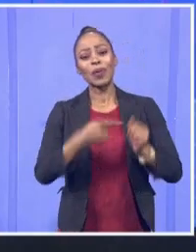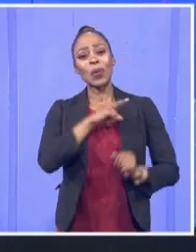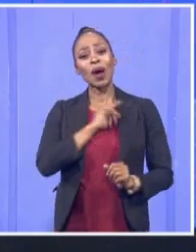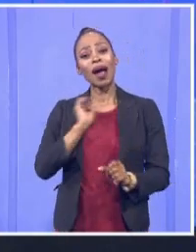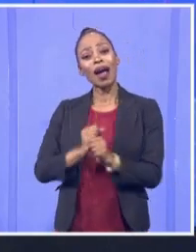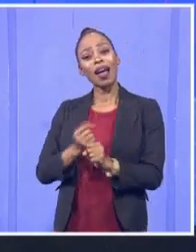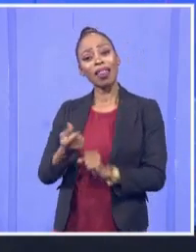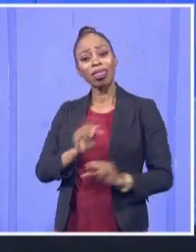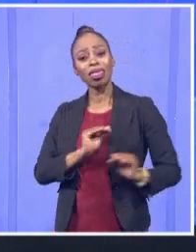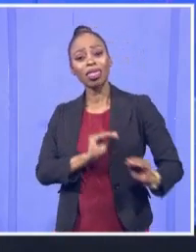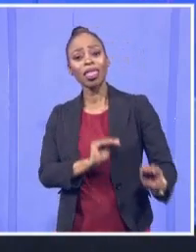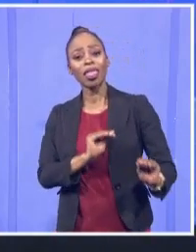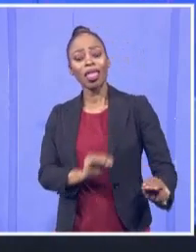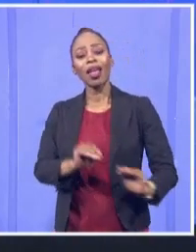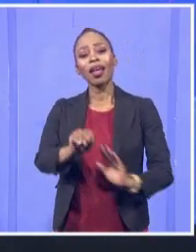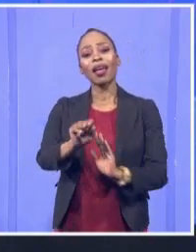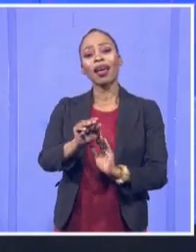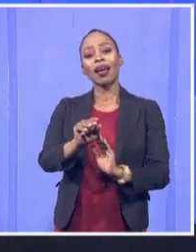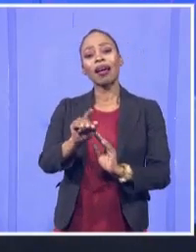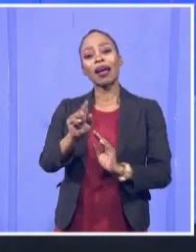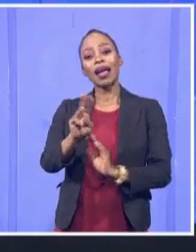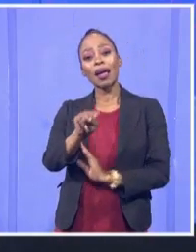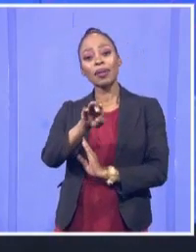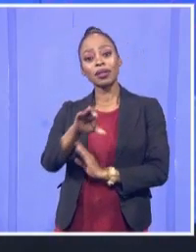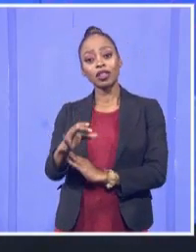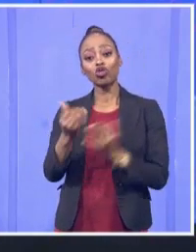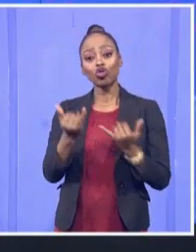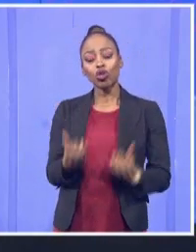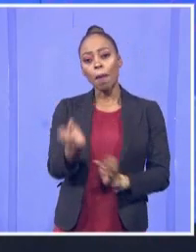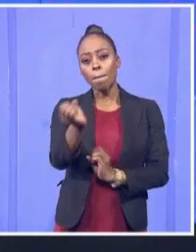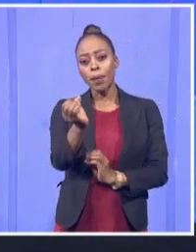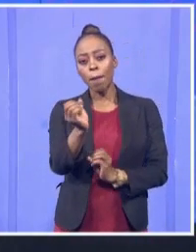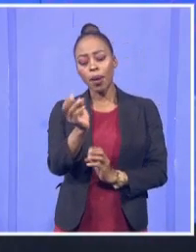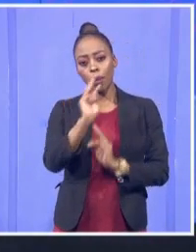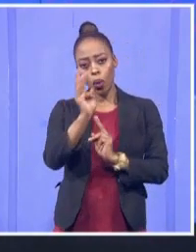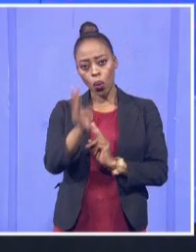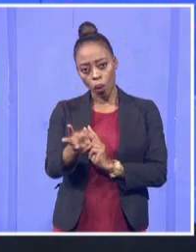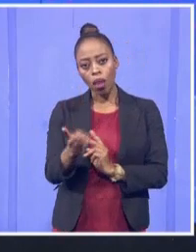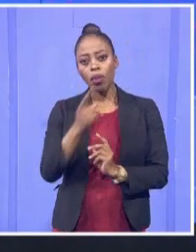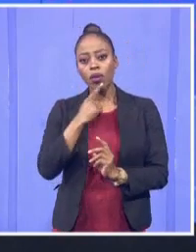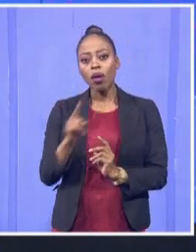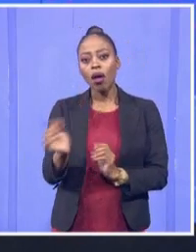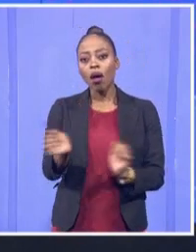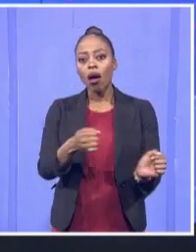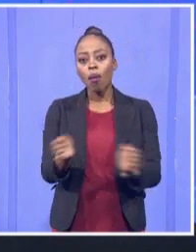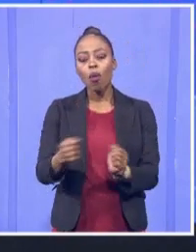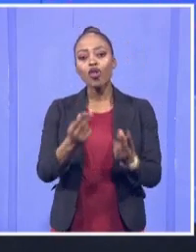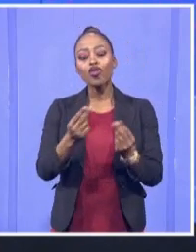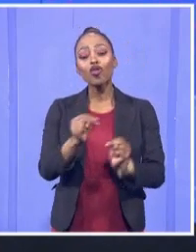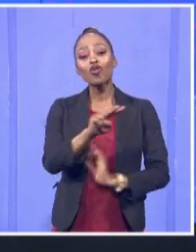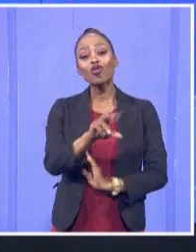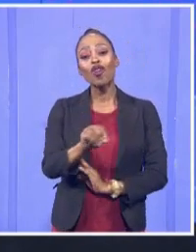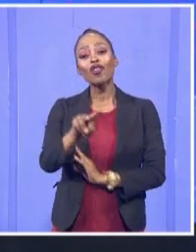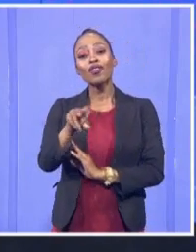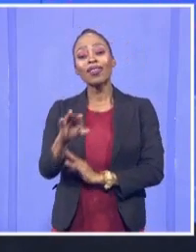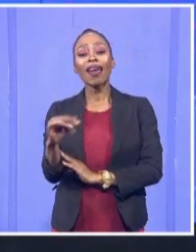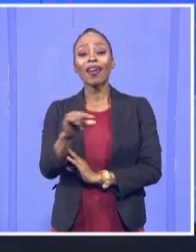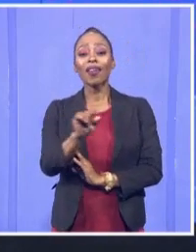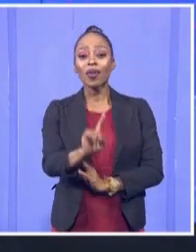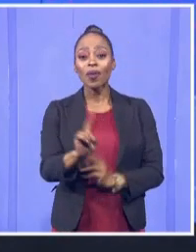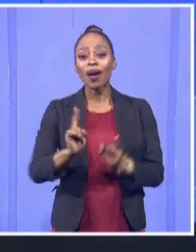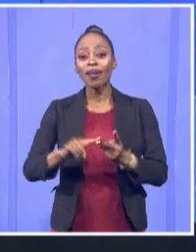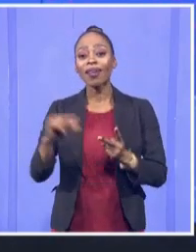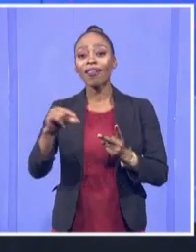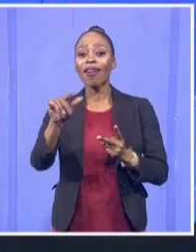Gauteng Education MEC Panyaza Lesufi will today give an update on the placement process for the 2023 Grade 1 and Grade